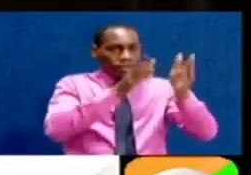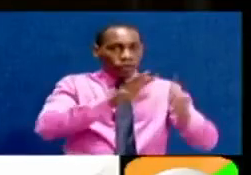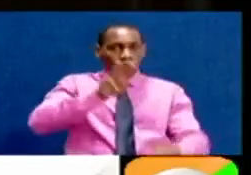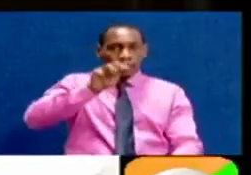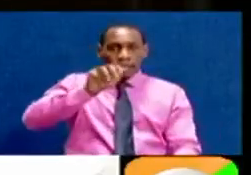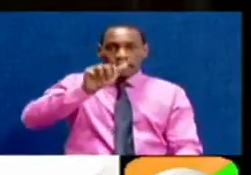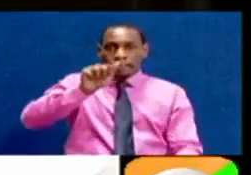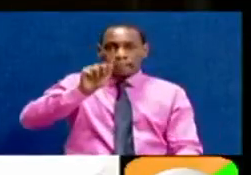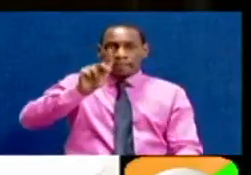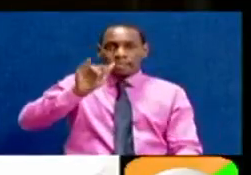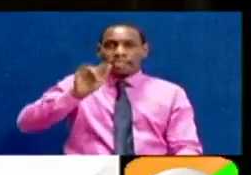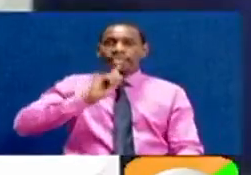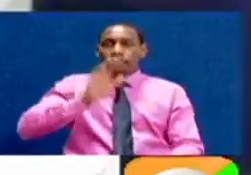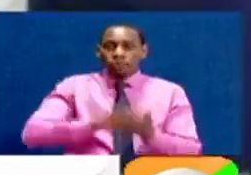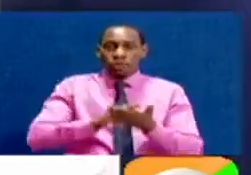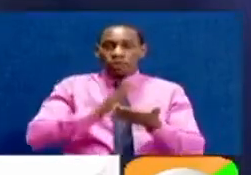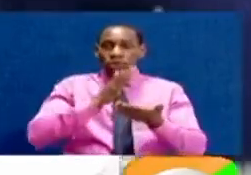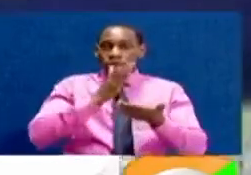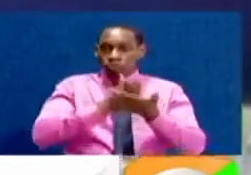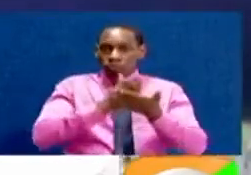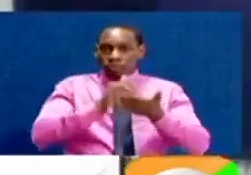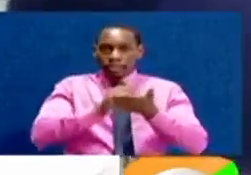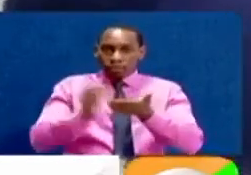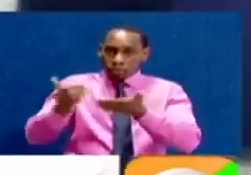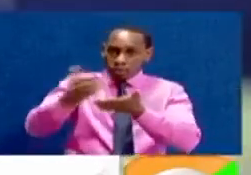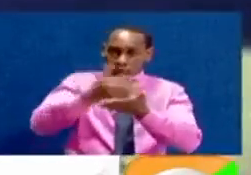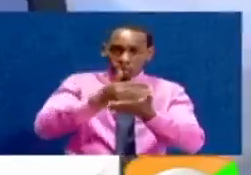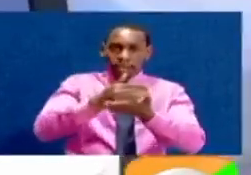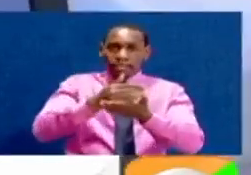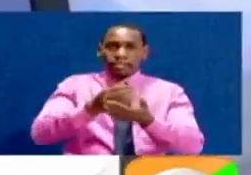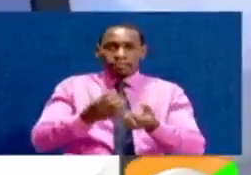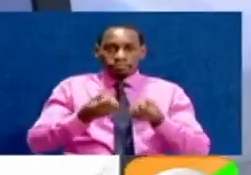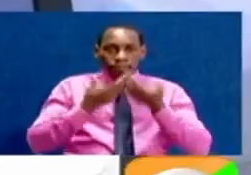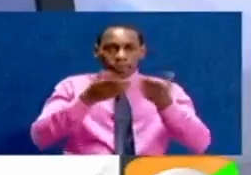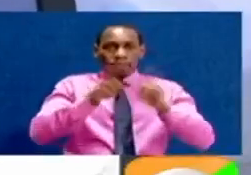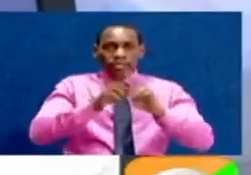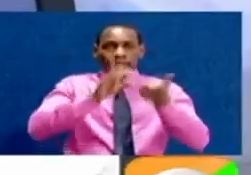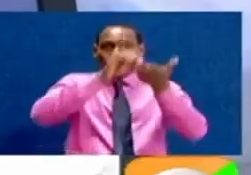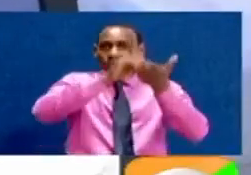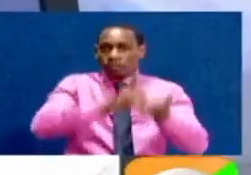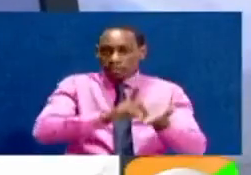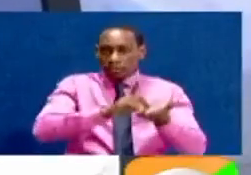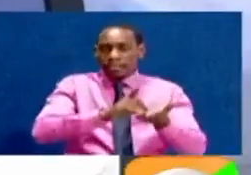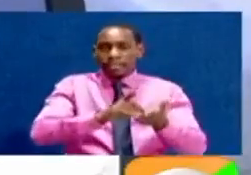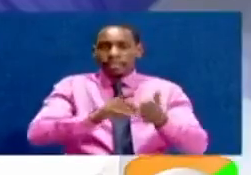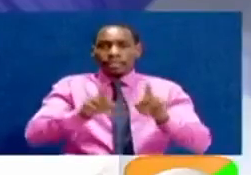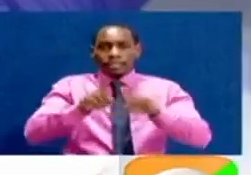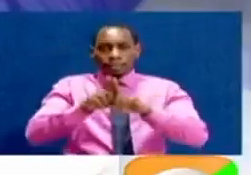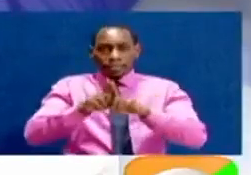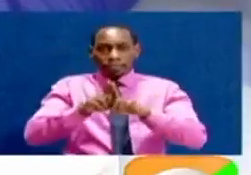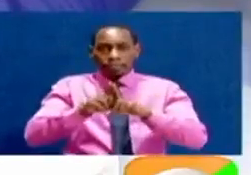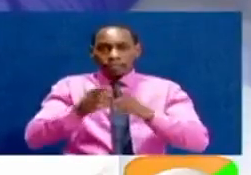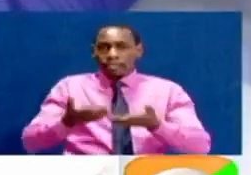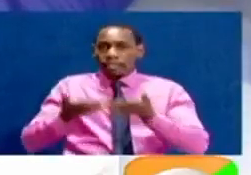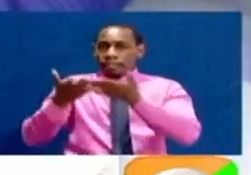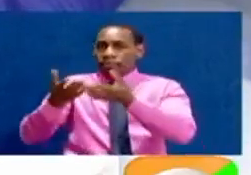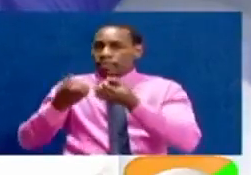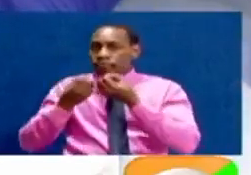there is need to keep collecting the genetic information, uploading into databases, and linking it to clinical